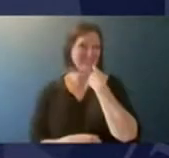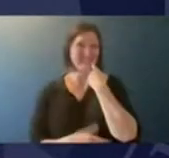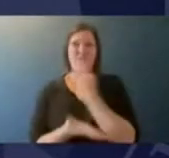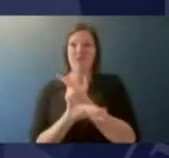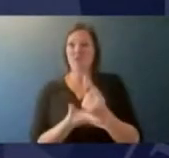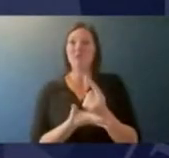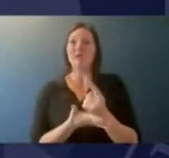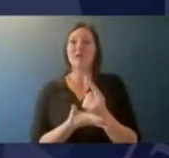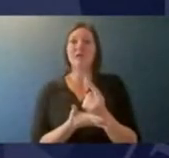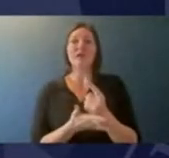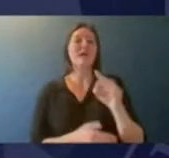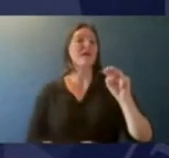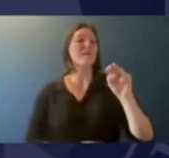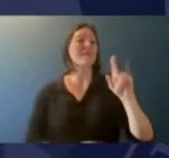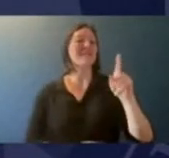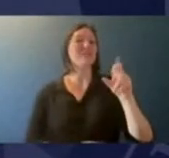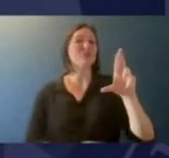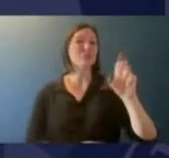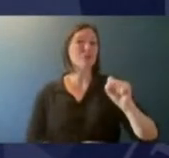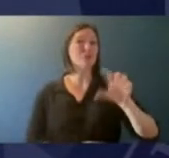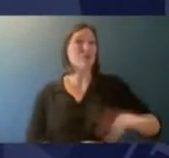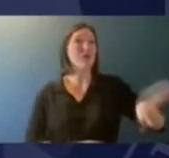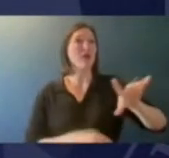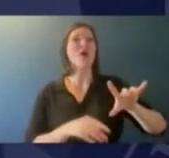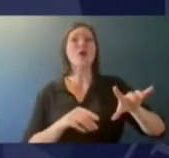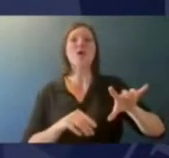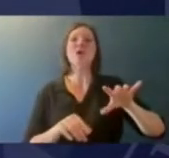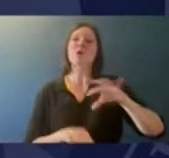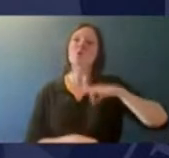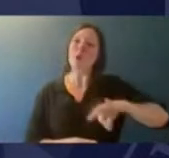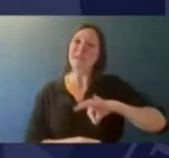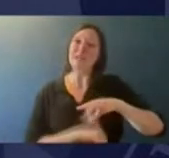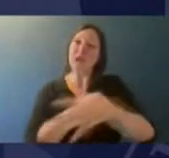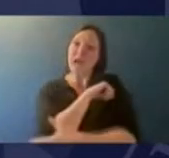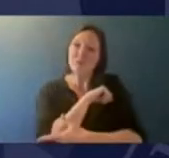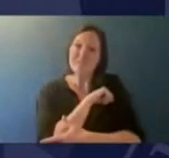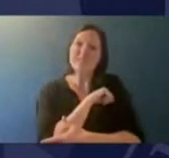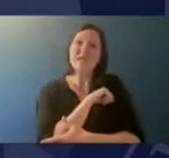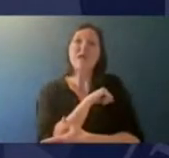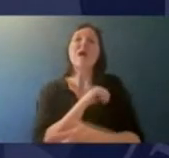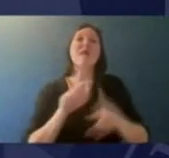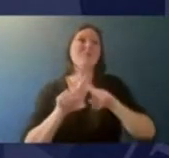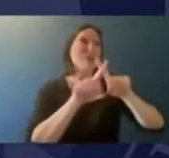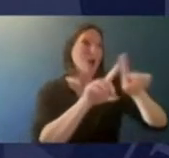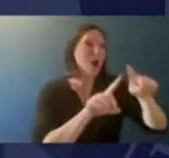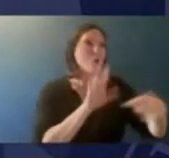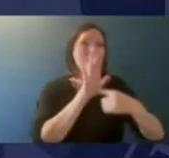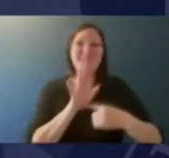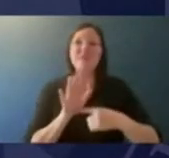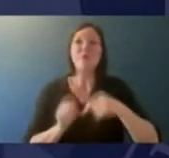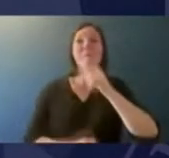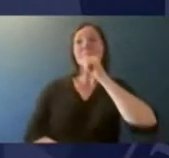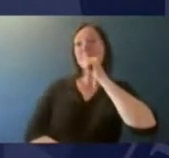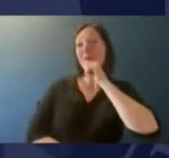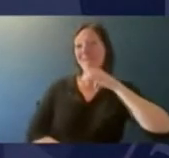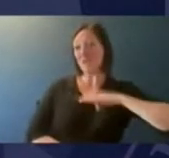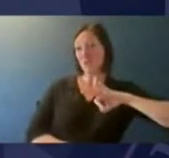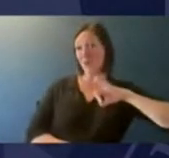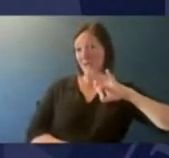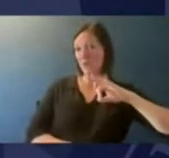across creditor and debtor countries, as well as representatives of private creditors,